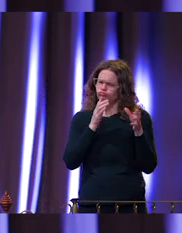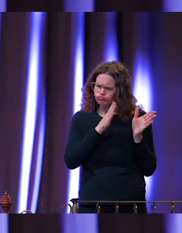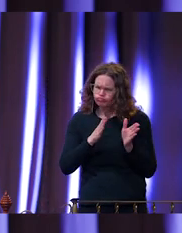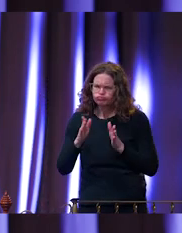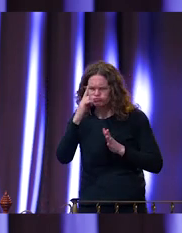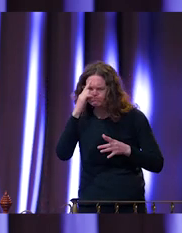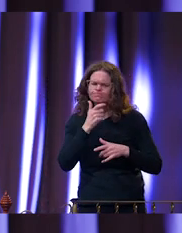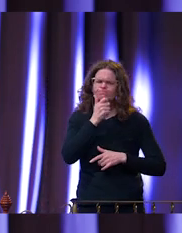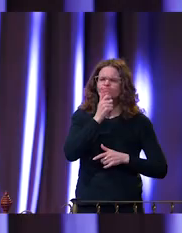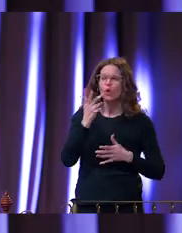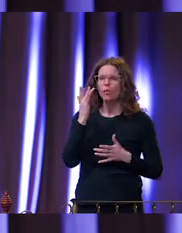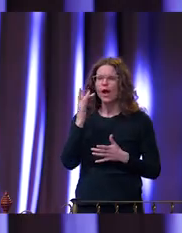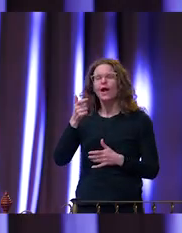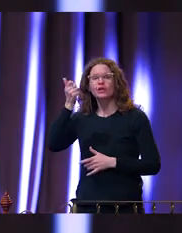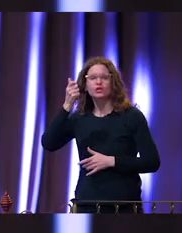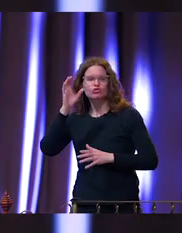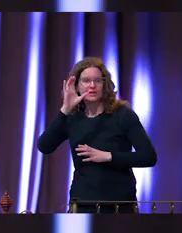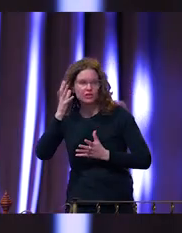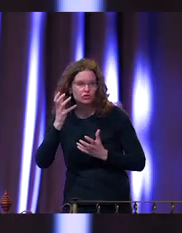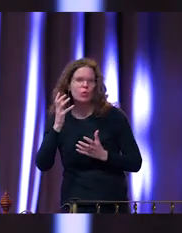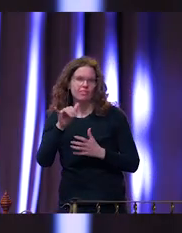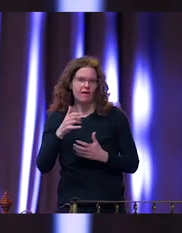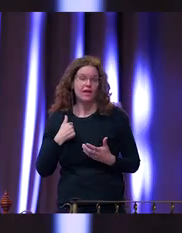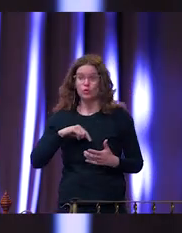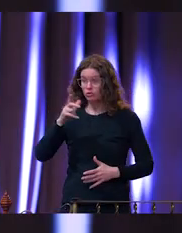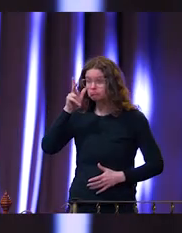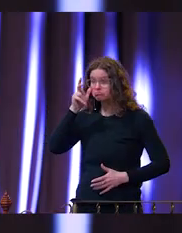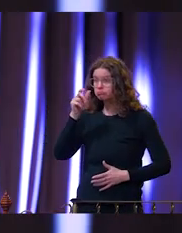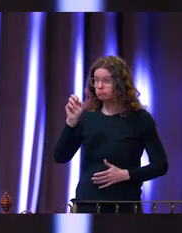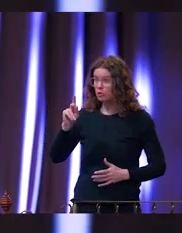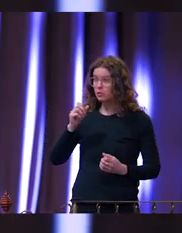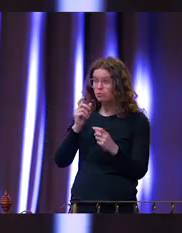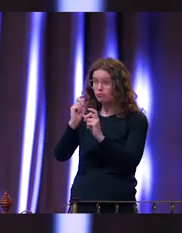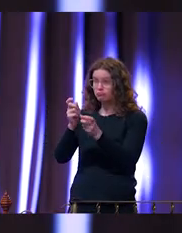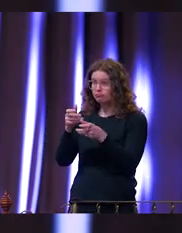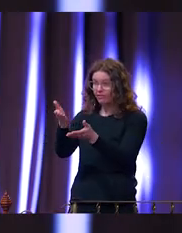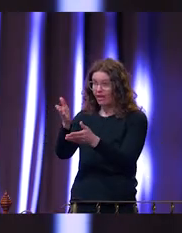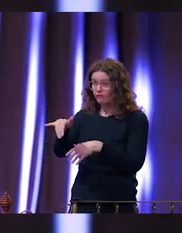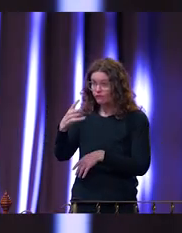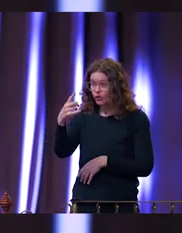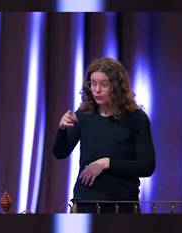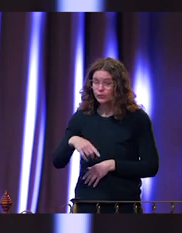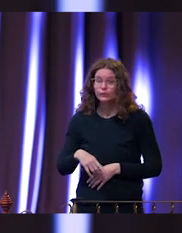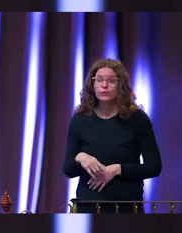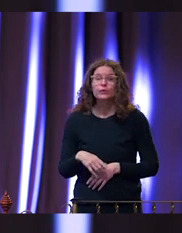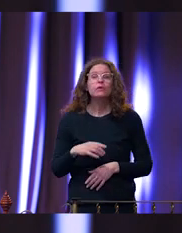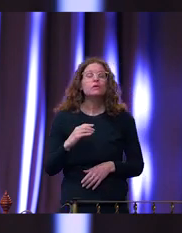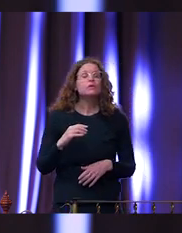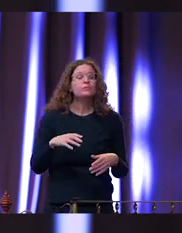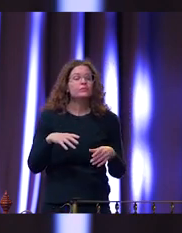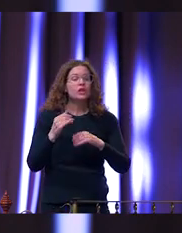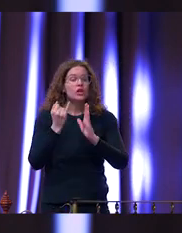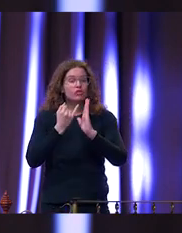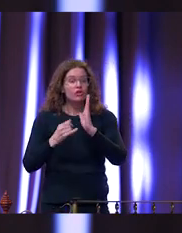grant seekers have told us, and we're listening. And there is, the ArtsWork Fund is made up of a